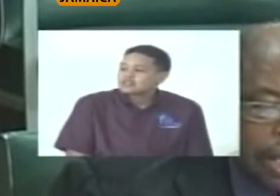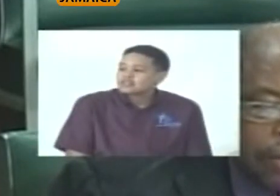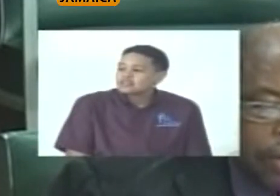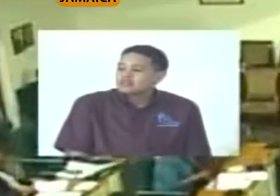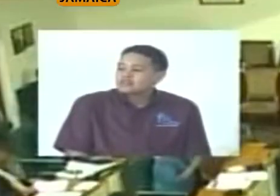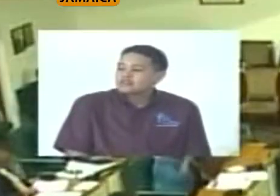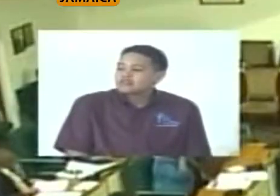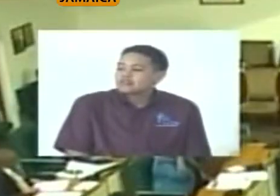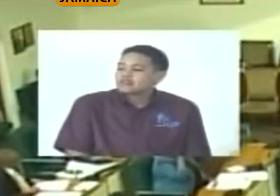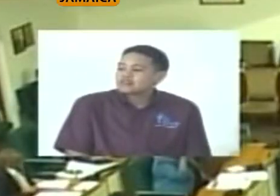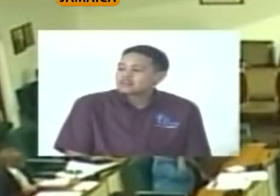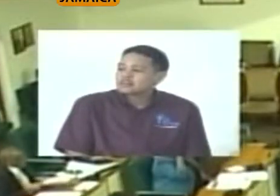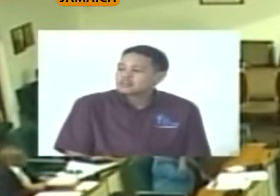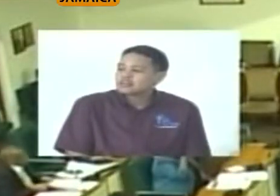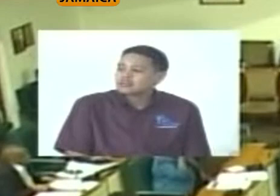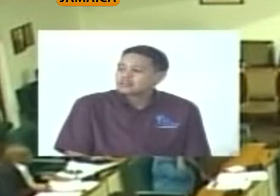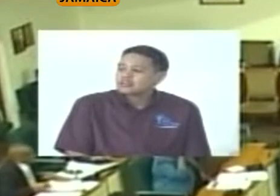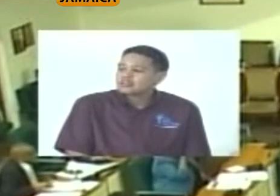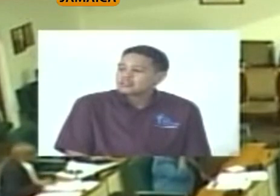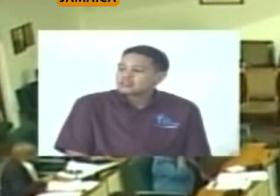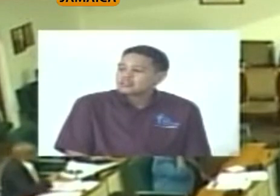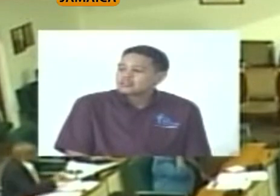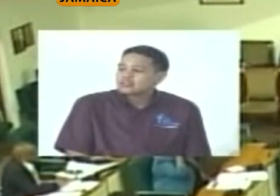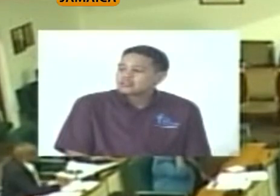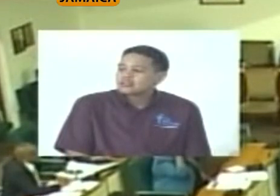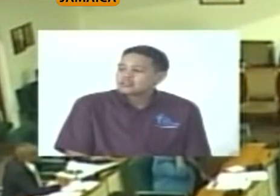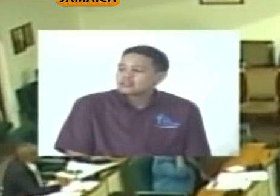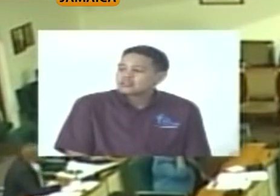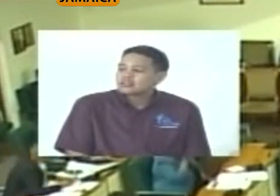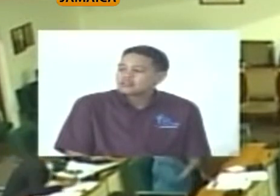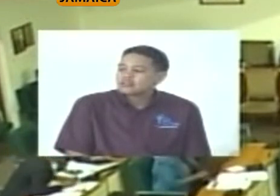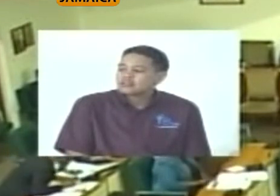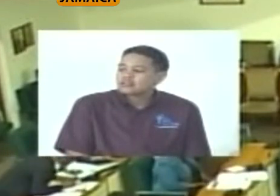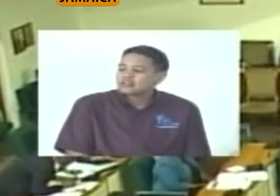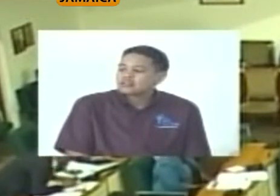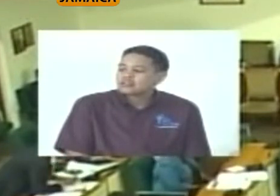in January. Not sure the verdict is out yet.